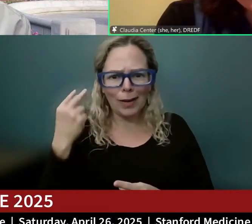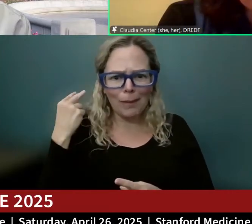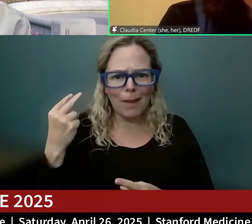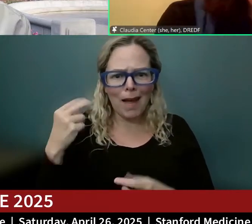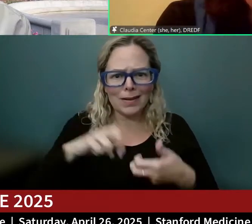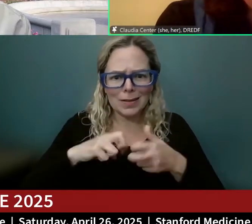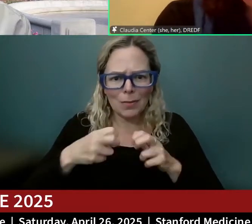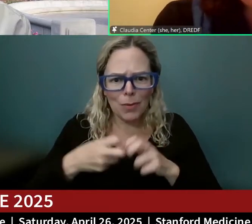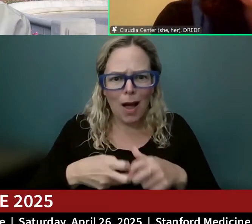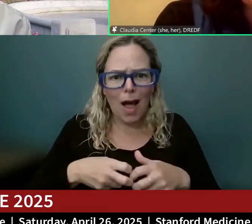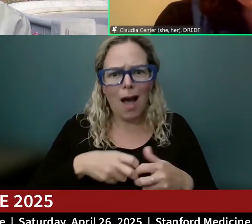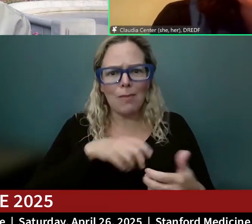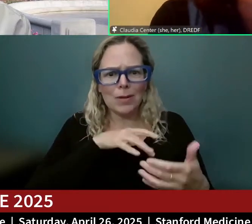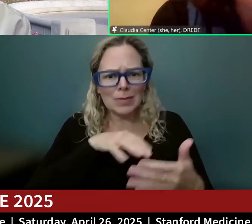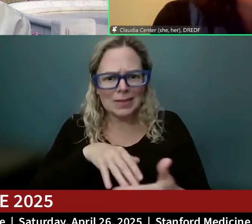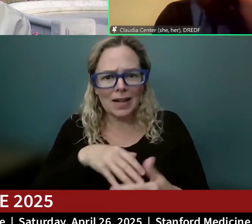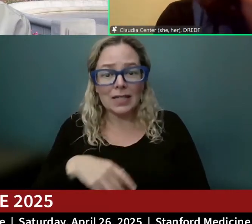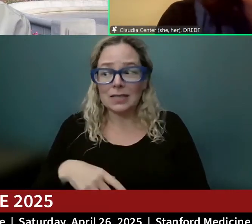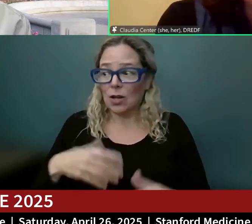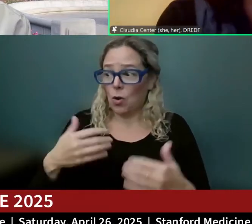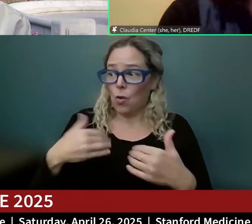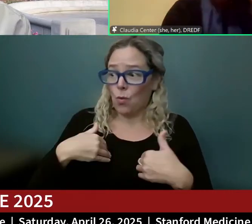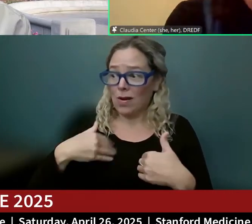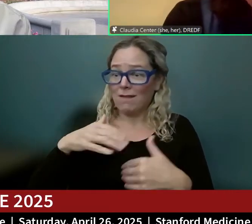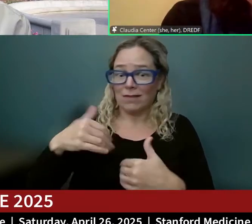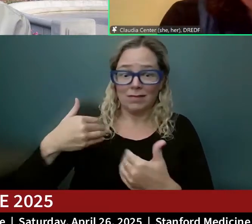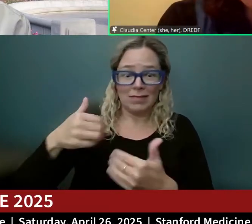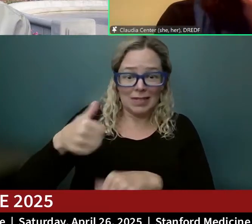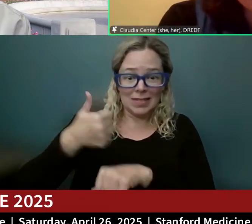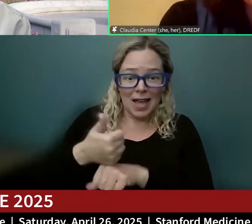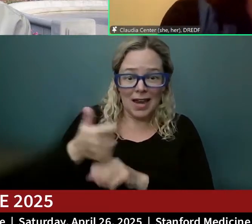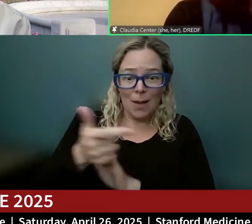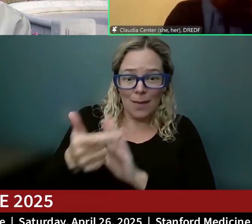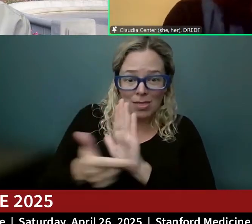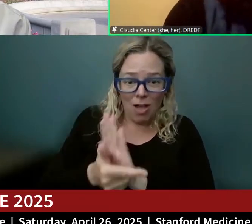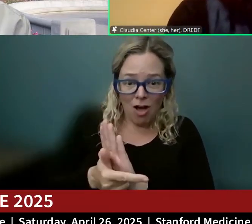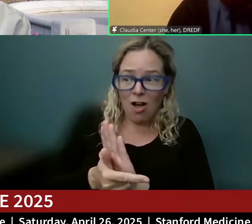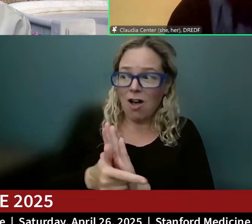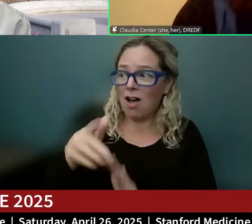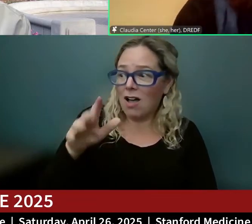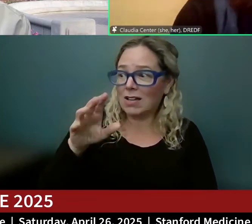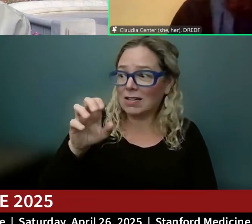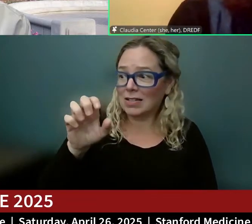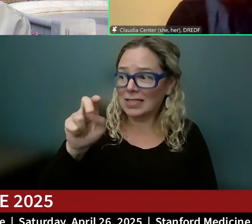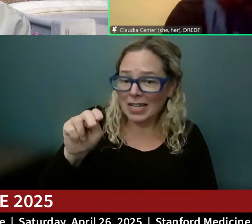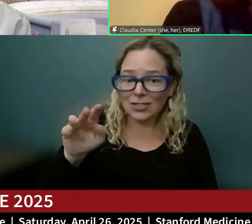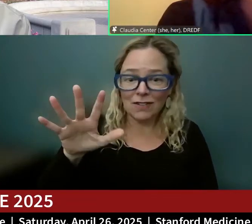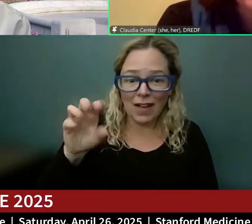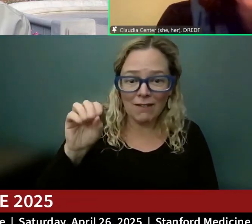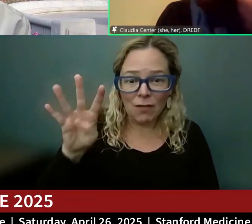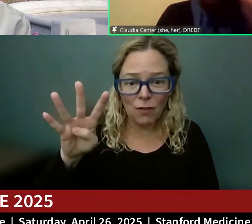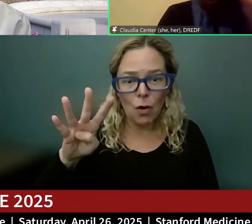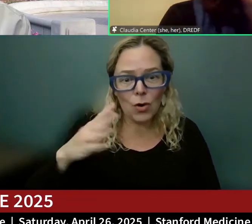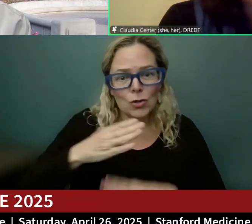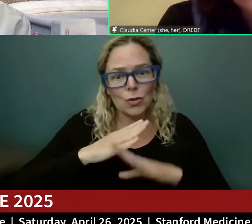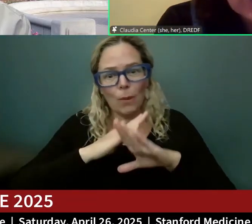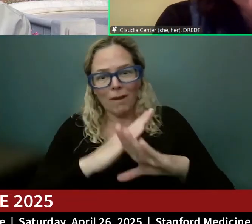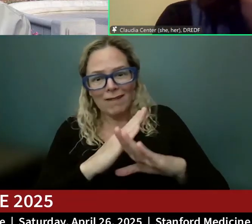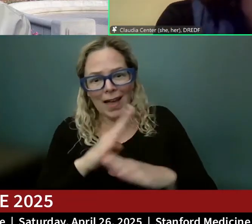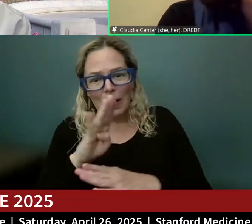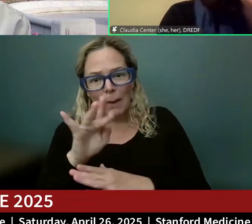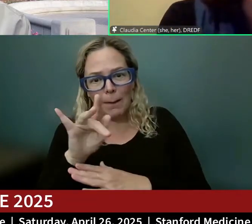504 and all our other laws exist to try to combat that bias and to try to give people remedies when they